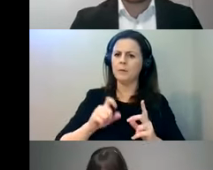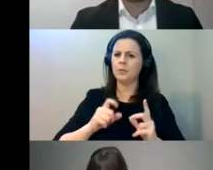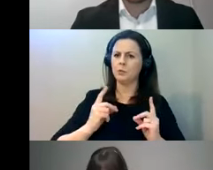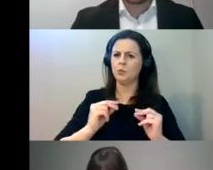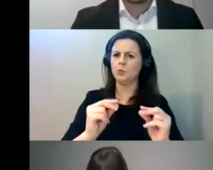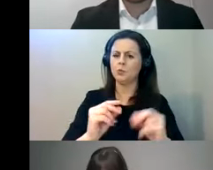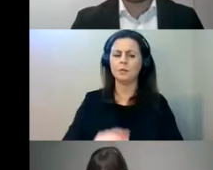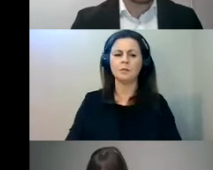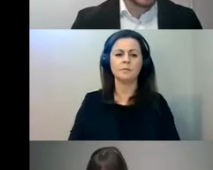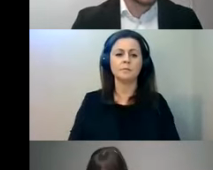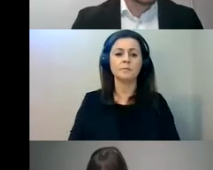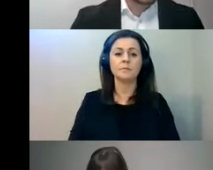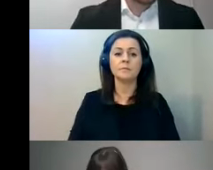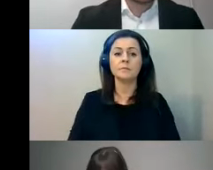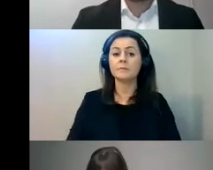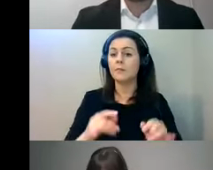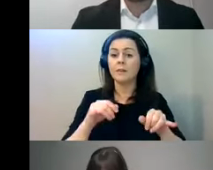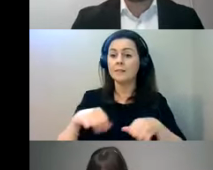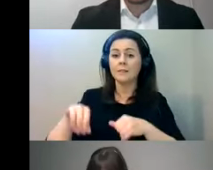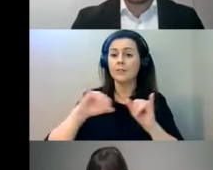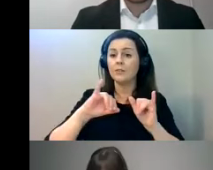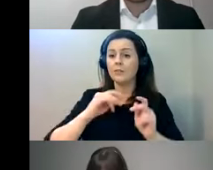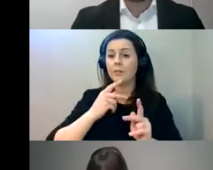the standard of care that's applied will